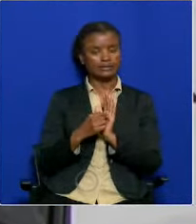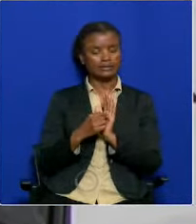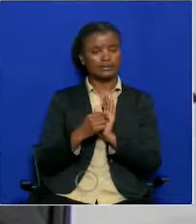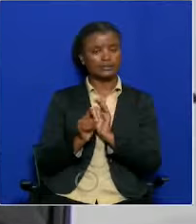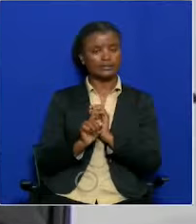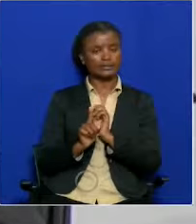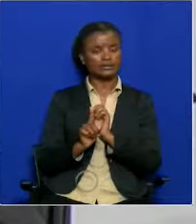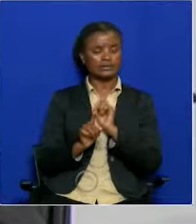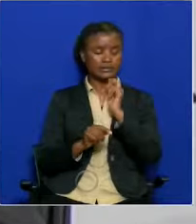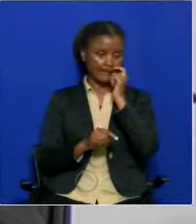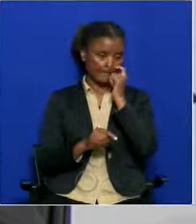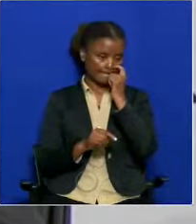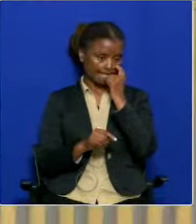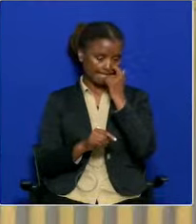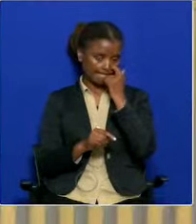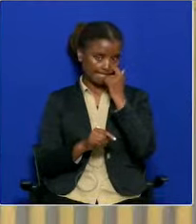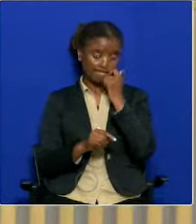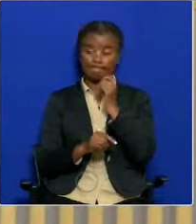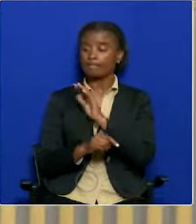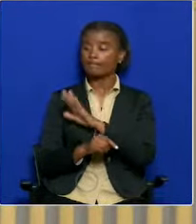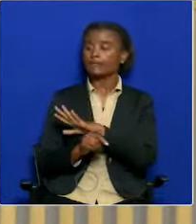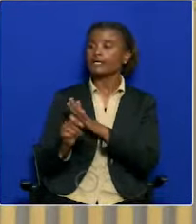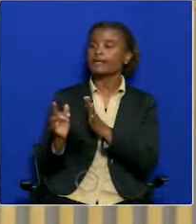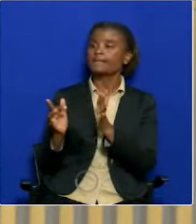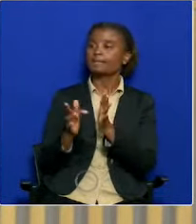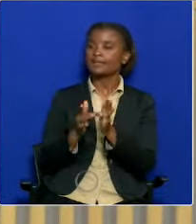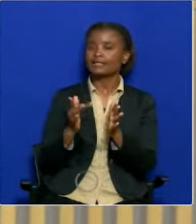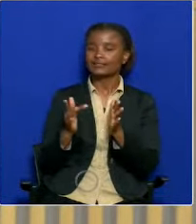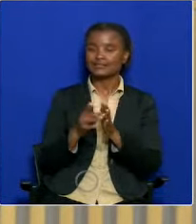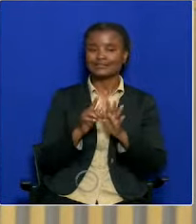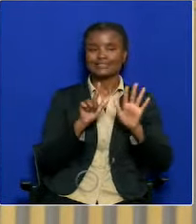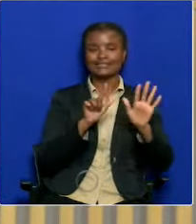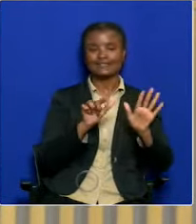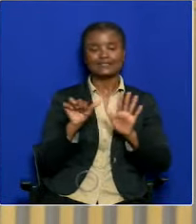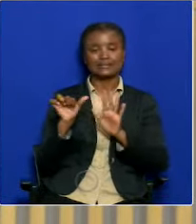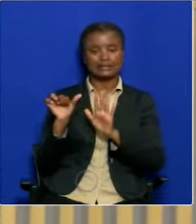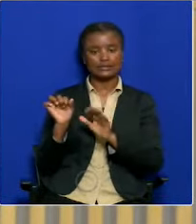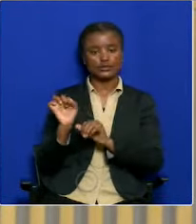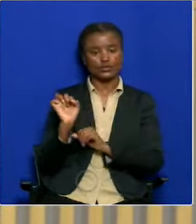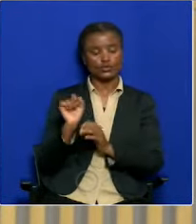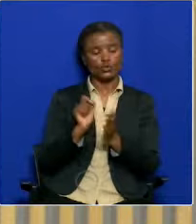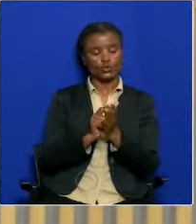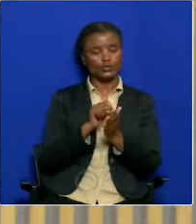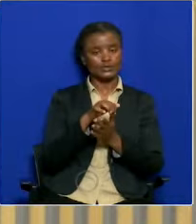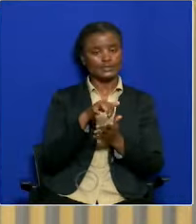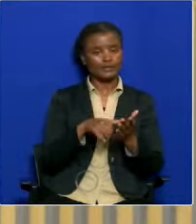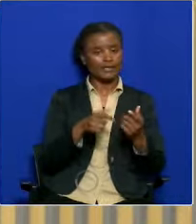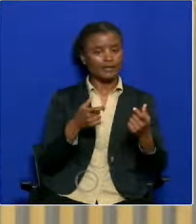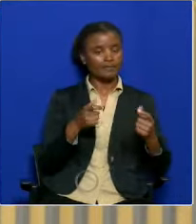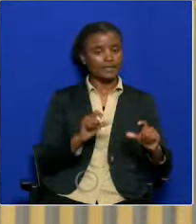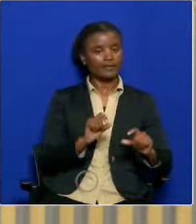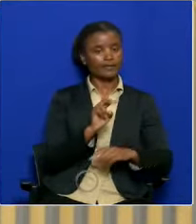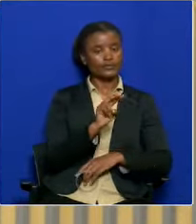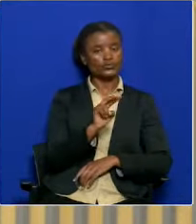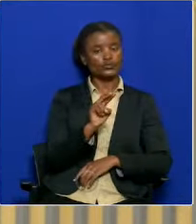pages. No, General, page 76 of your statement, paragraph 250.